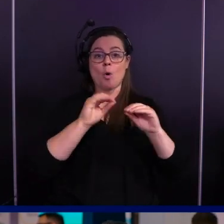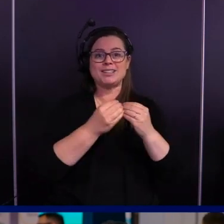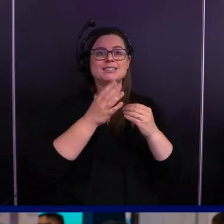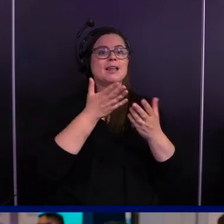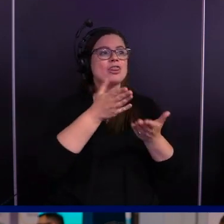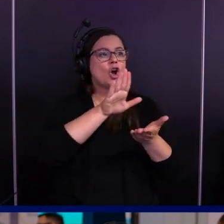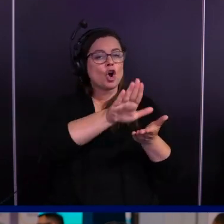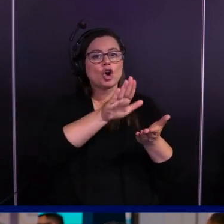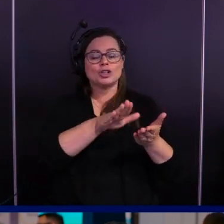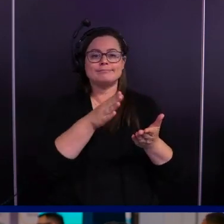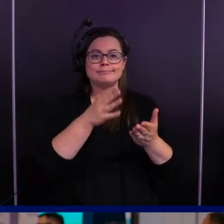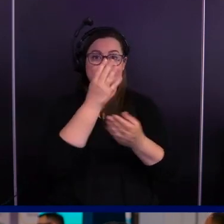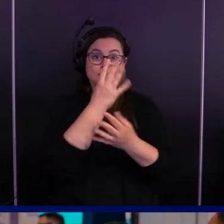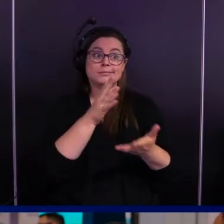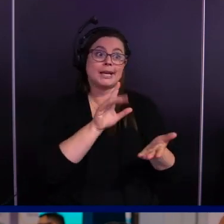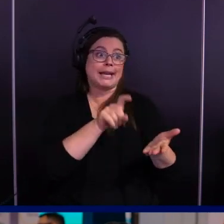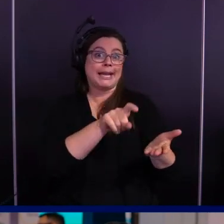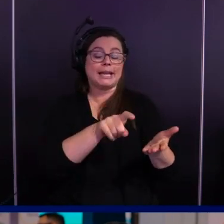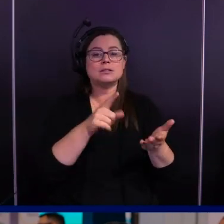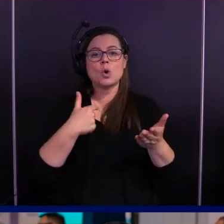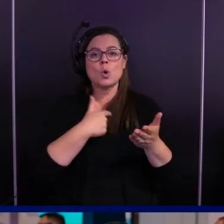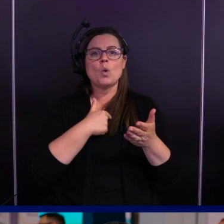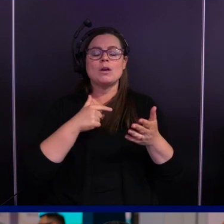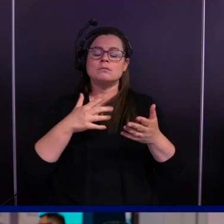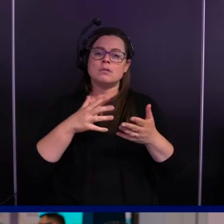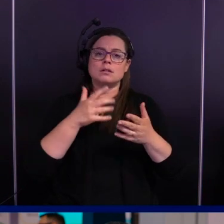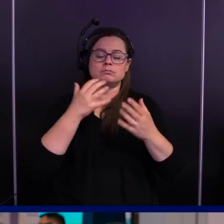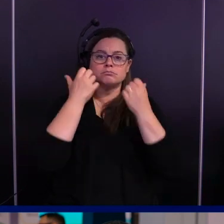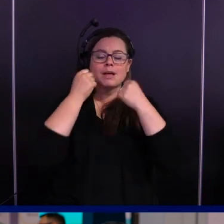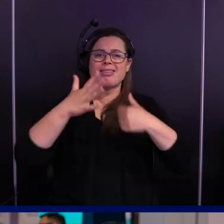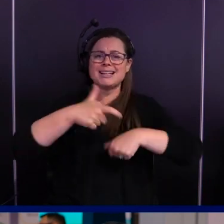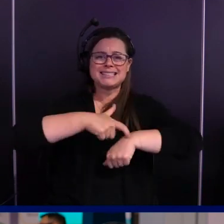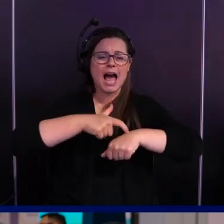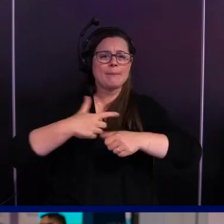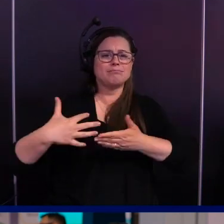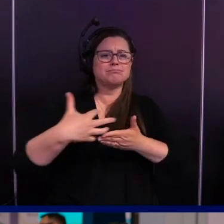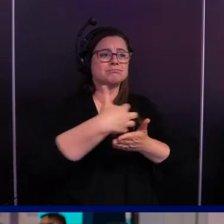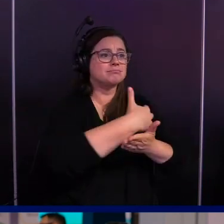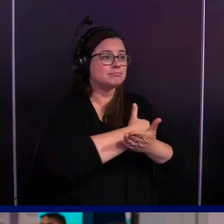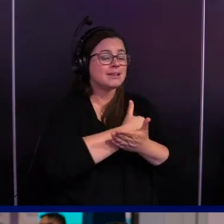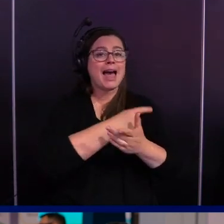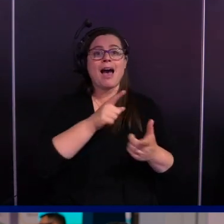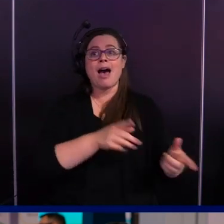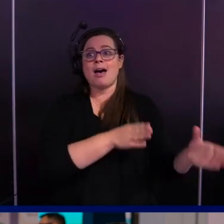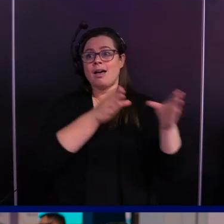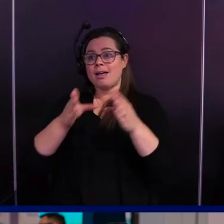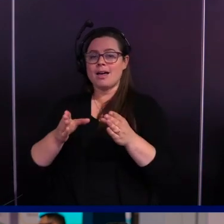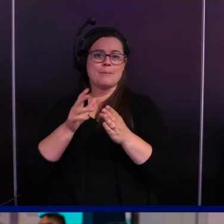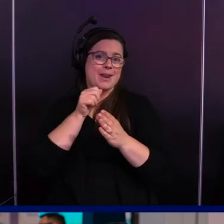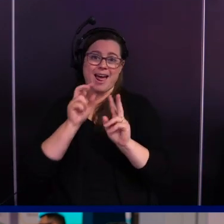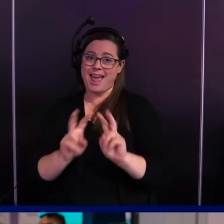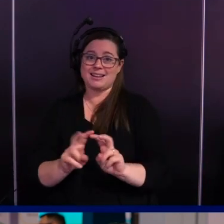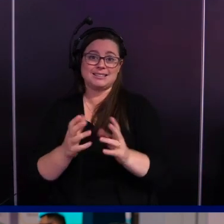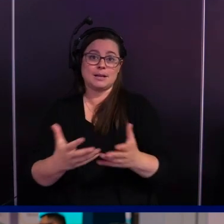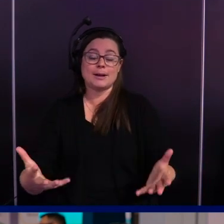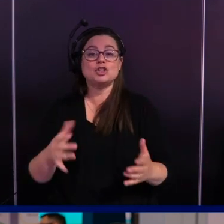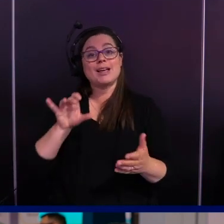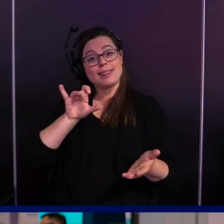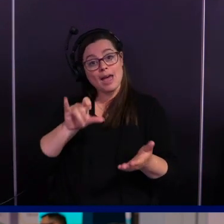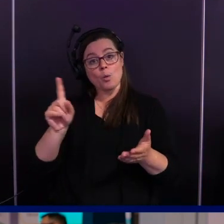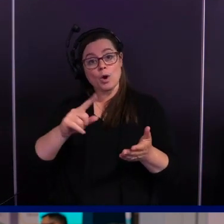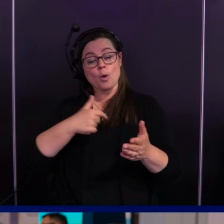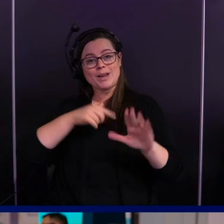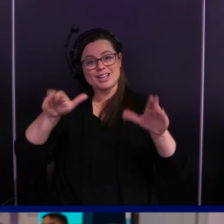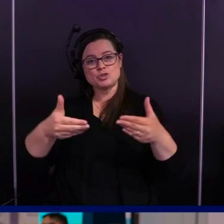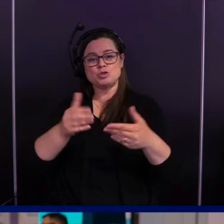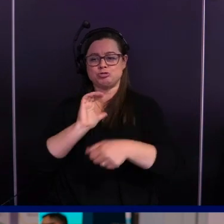all. They're spending a lot of time on collecting the security data, then analyzing. That is where we introduced service.